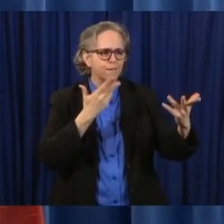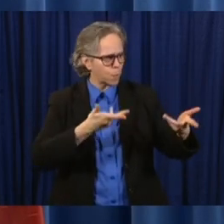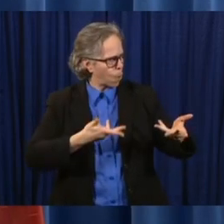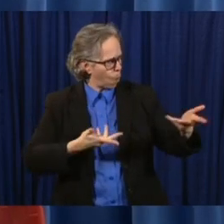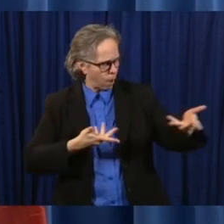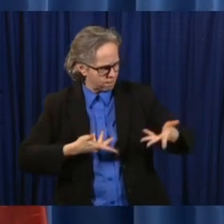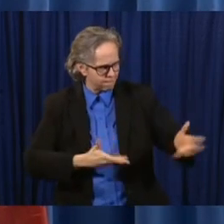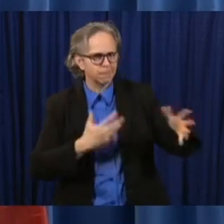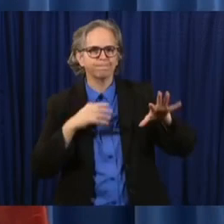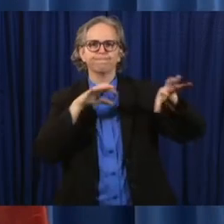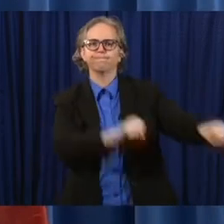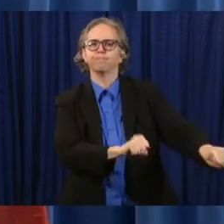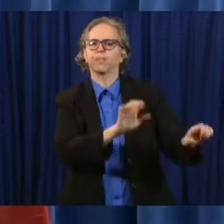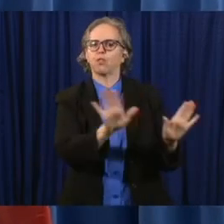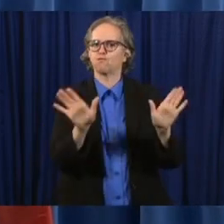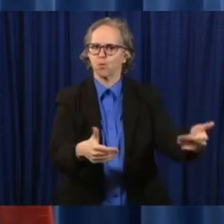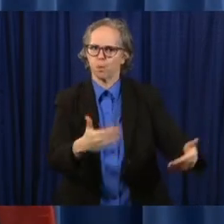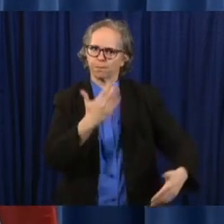Let me